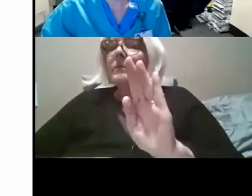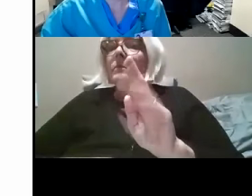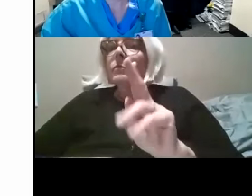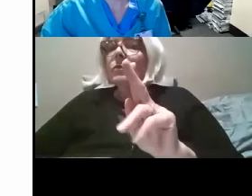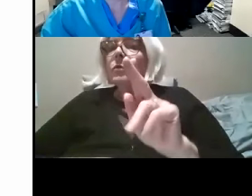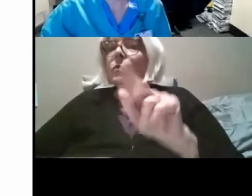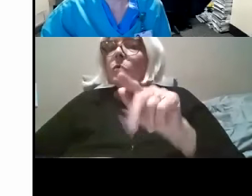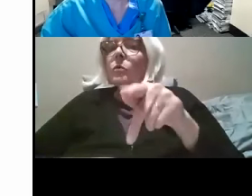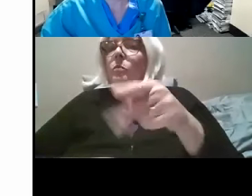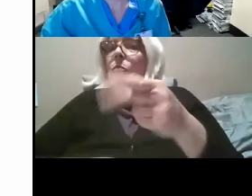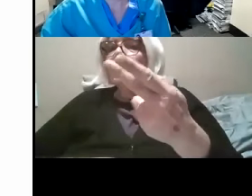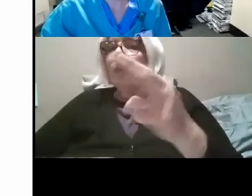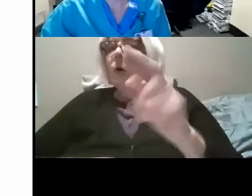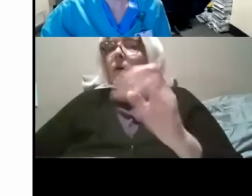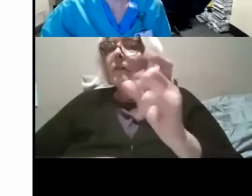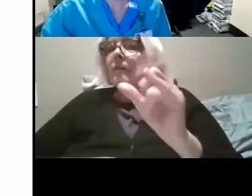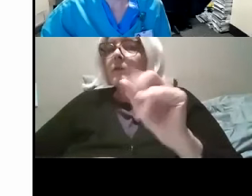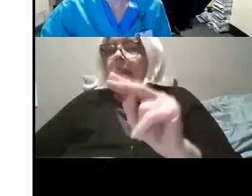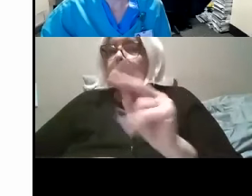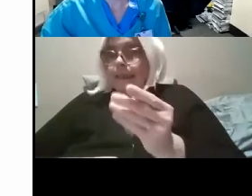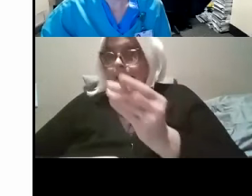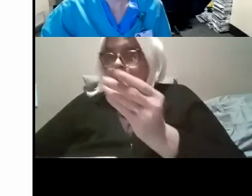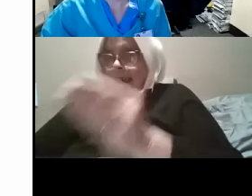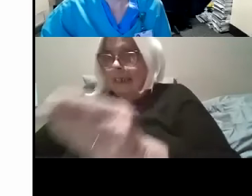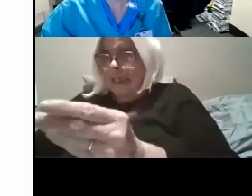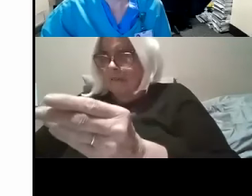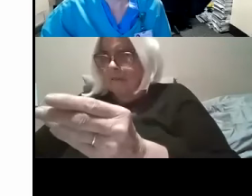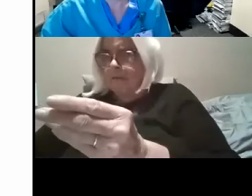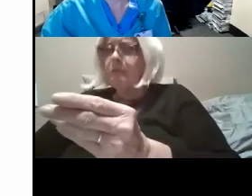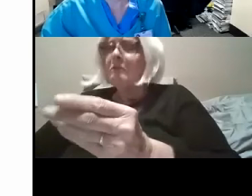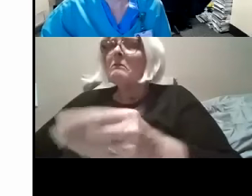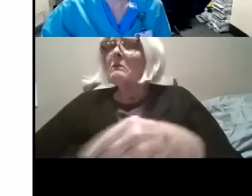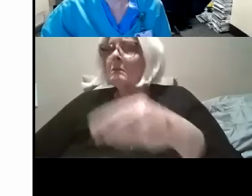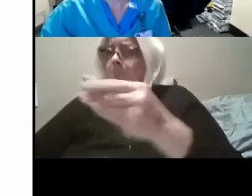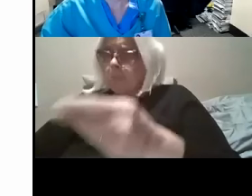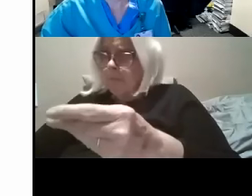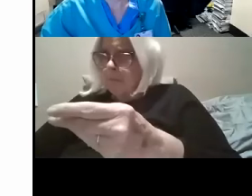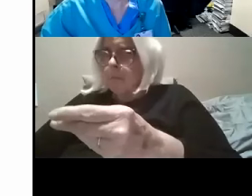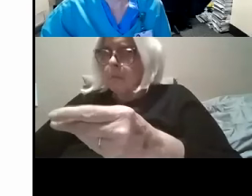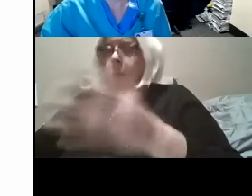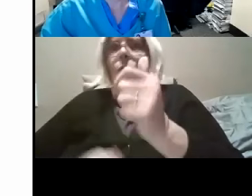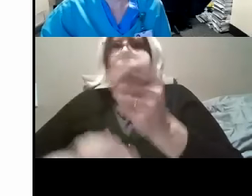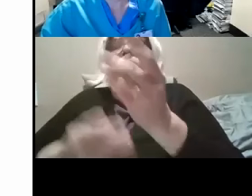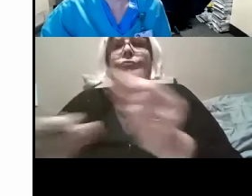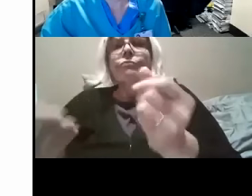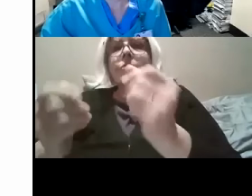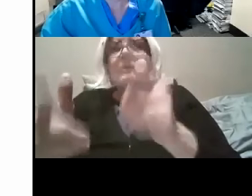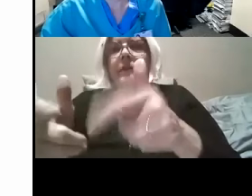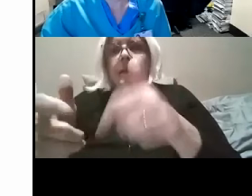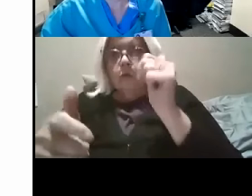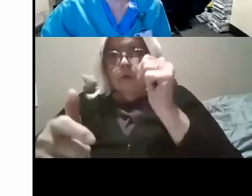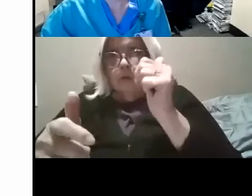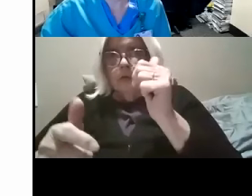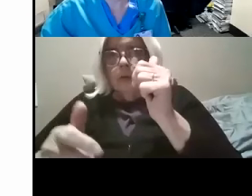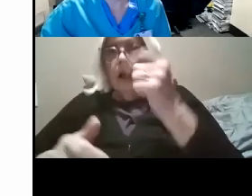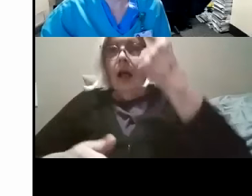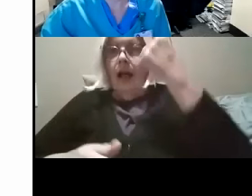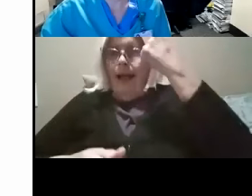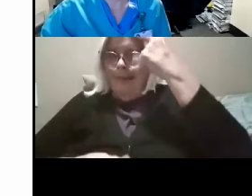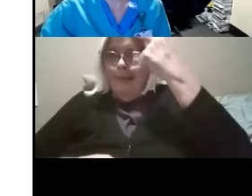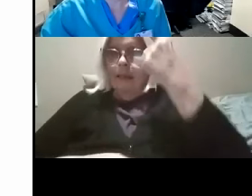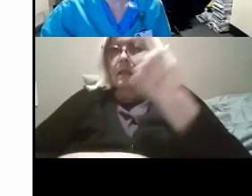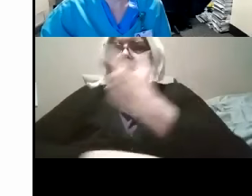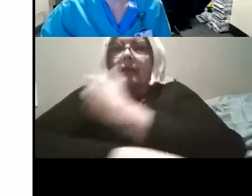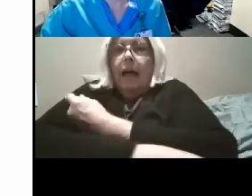the risks and benefits of this, I think the vaccine is much more likely to actually prevent myocarditis than to cause